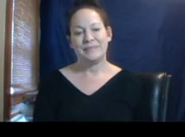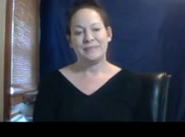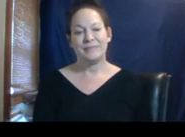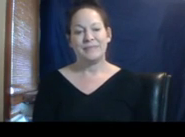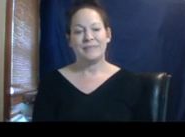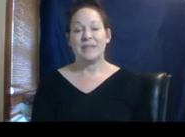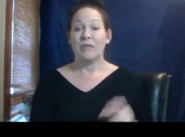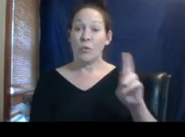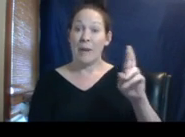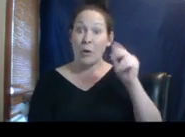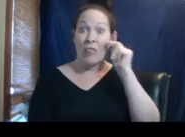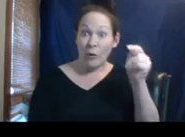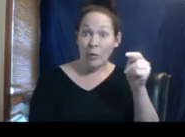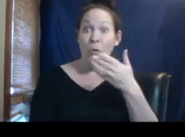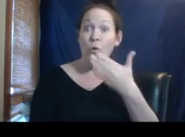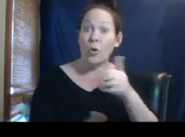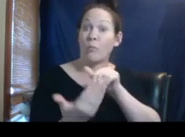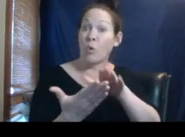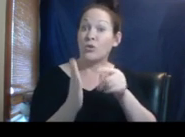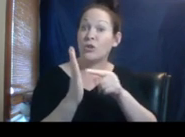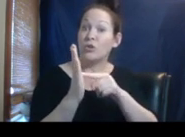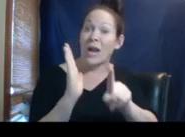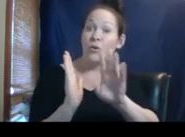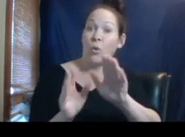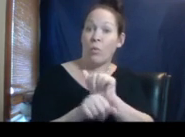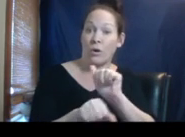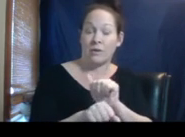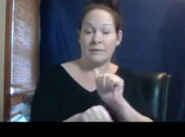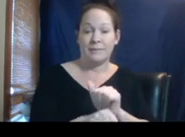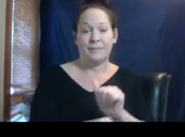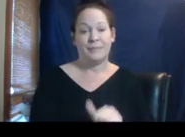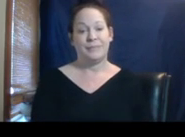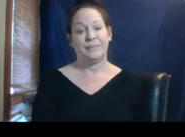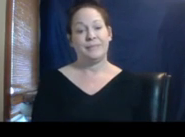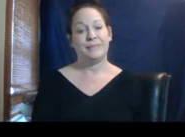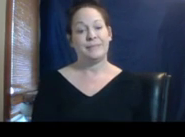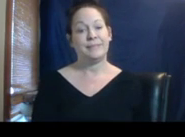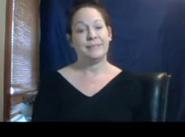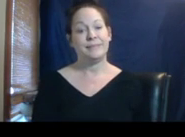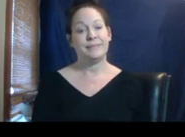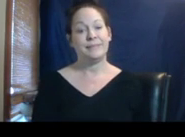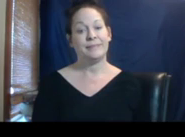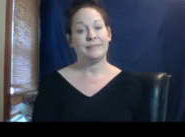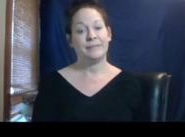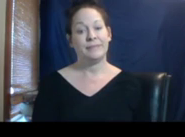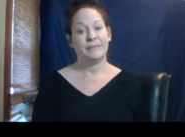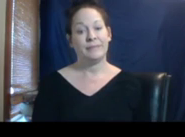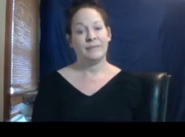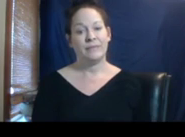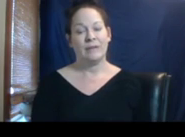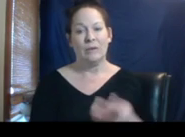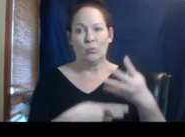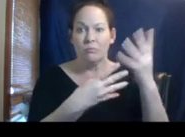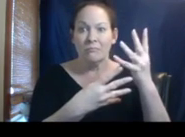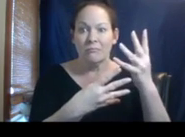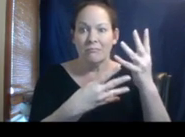is a great way to check. There's also something really neat that the remainder theorem is going to tell us. And I got